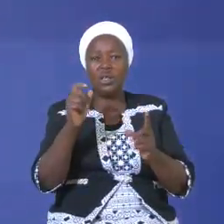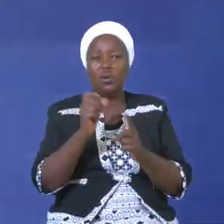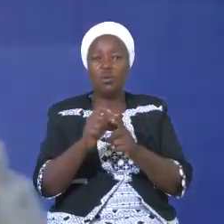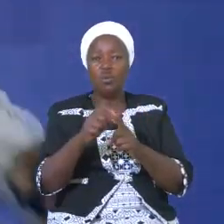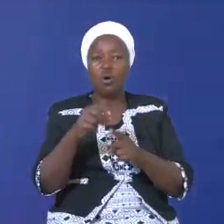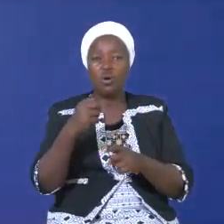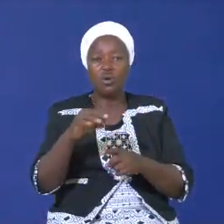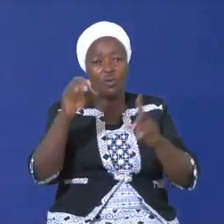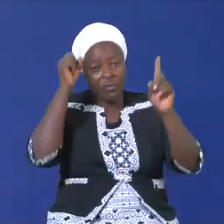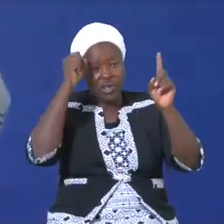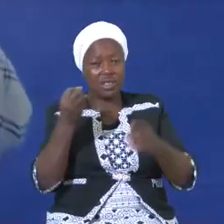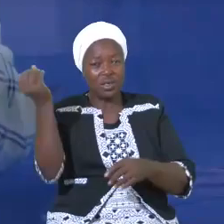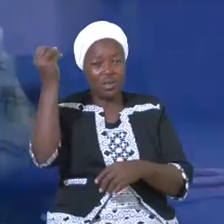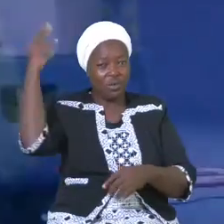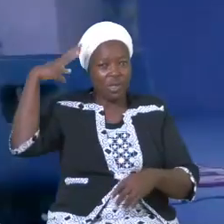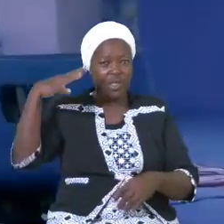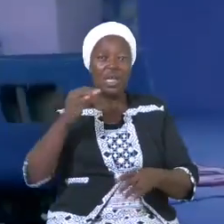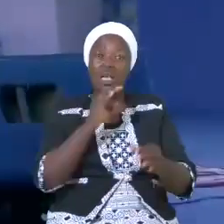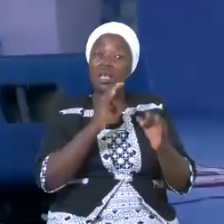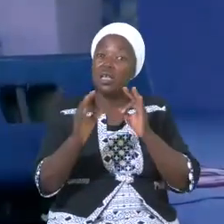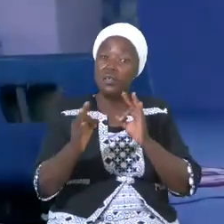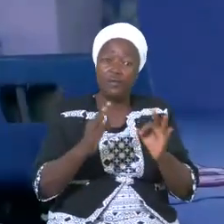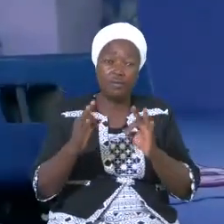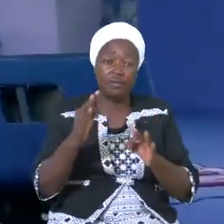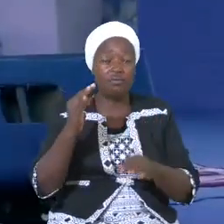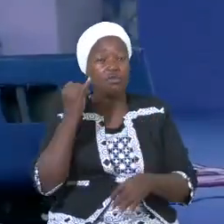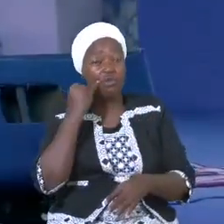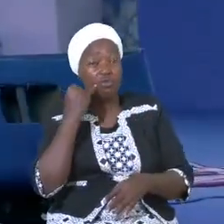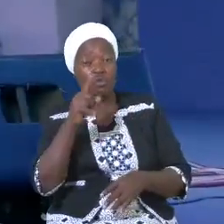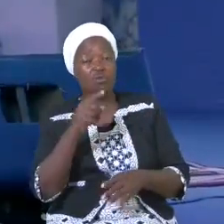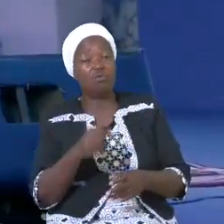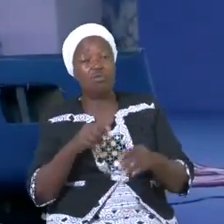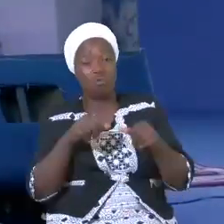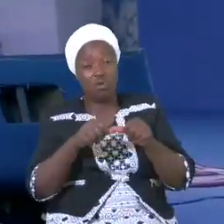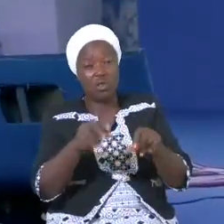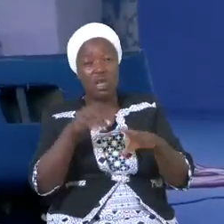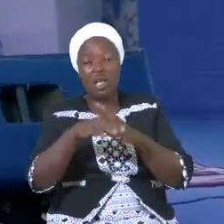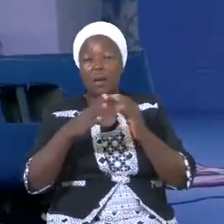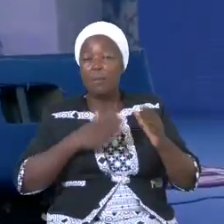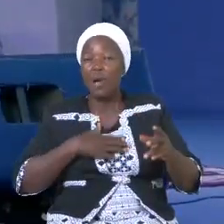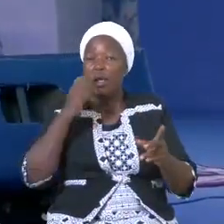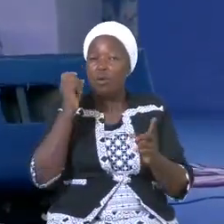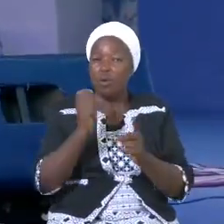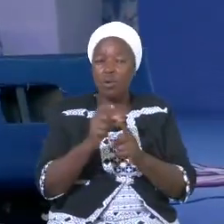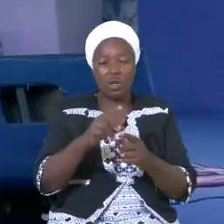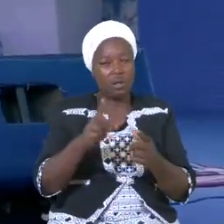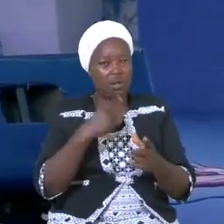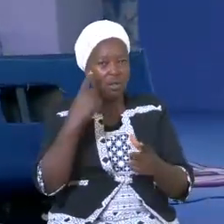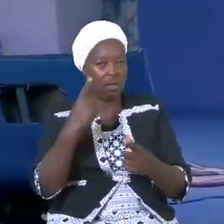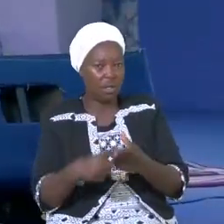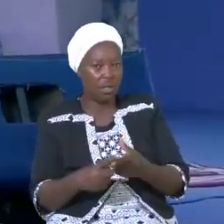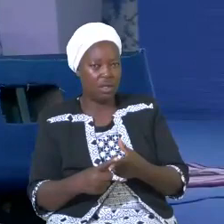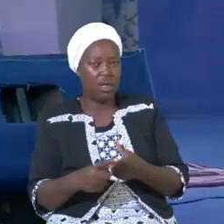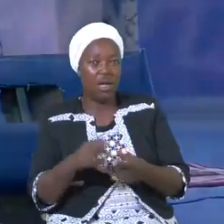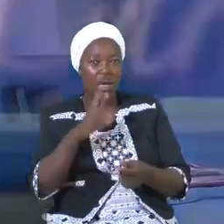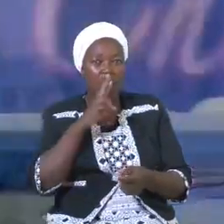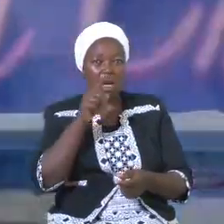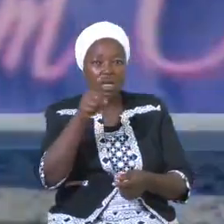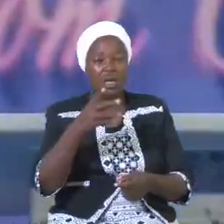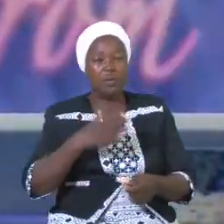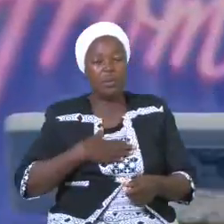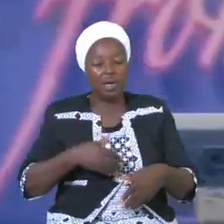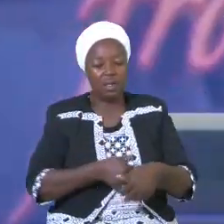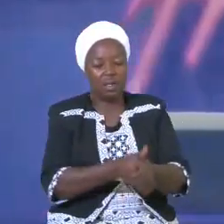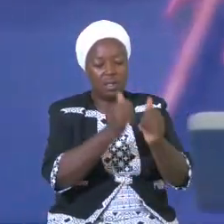his grace eight he continued in my word then i yield my disciples